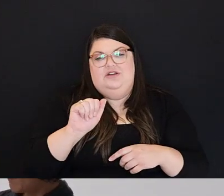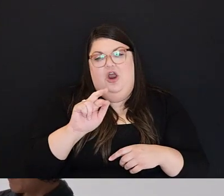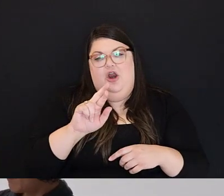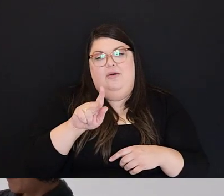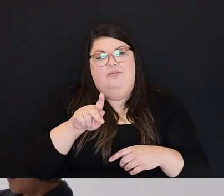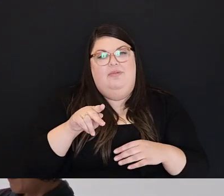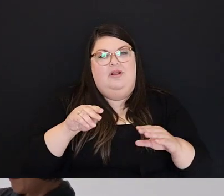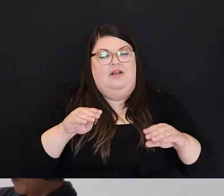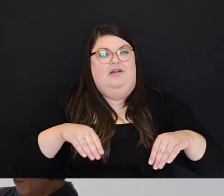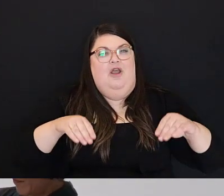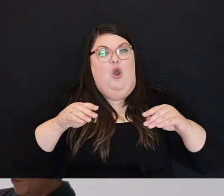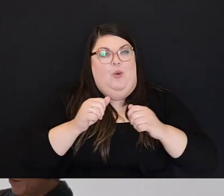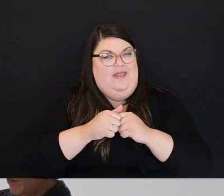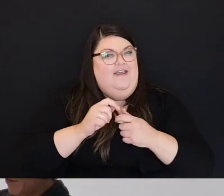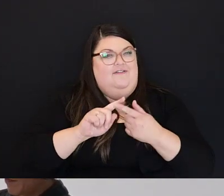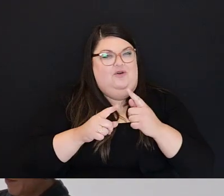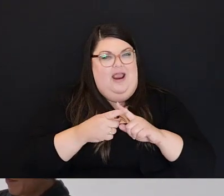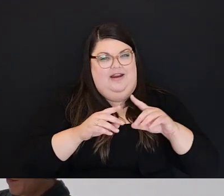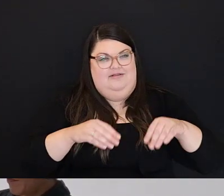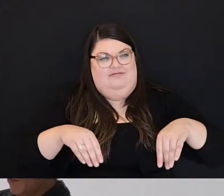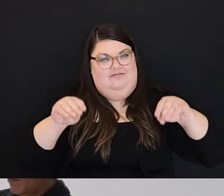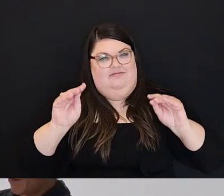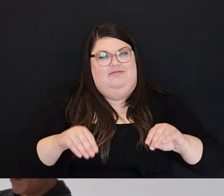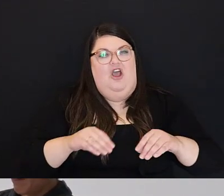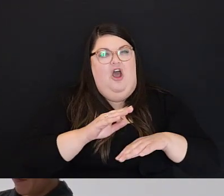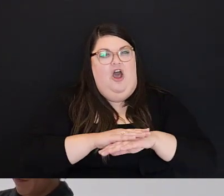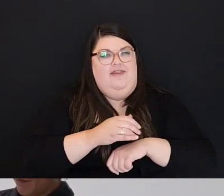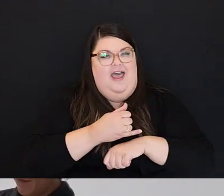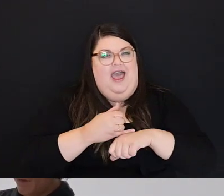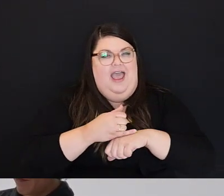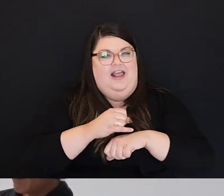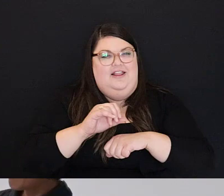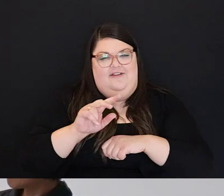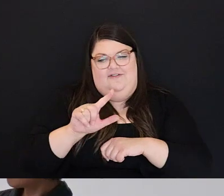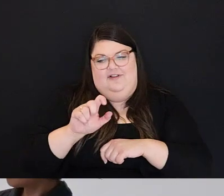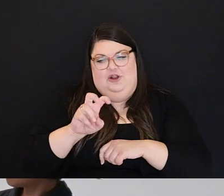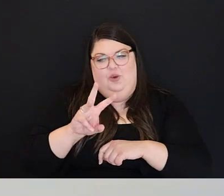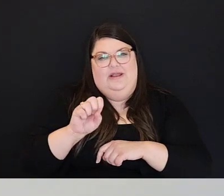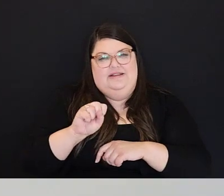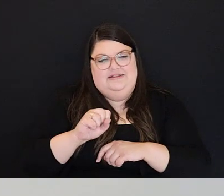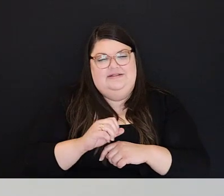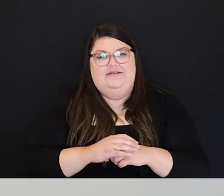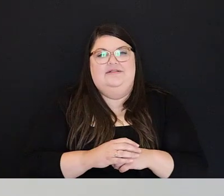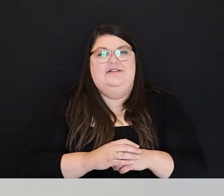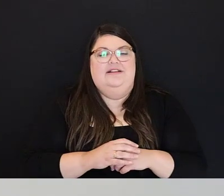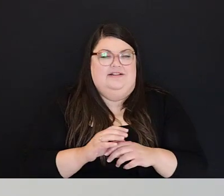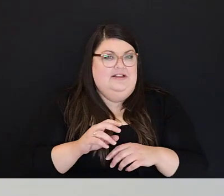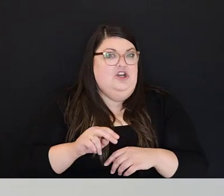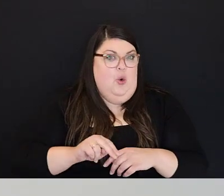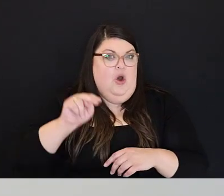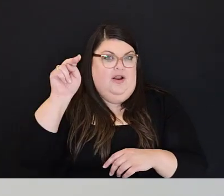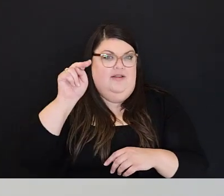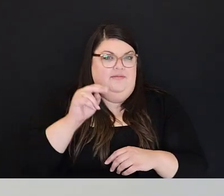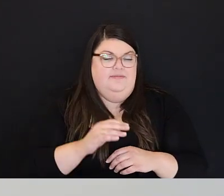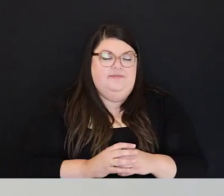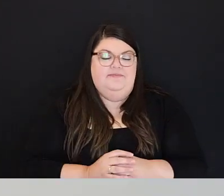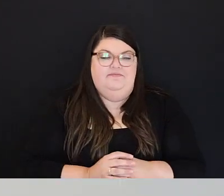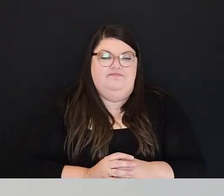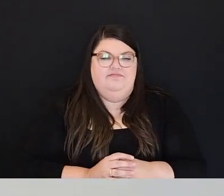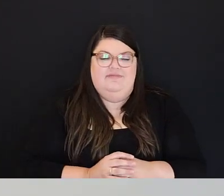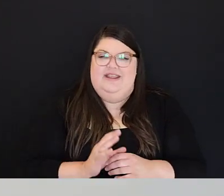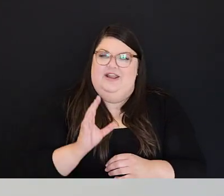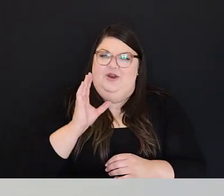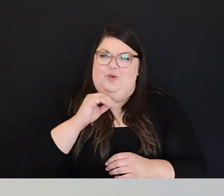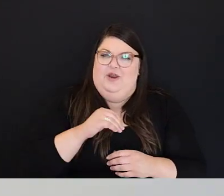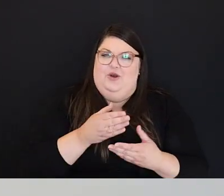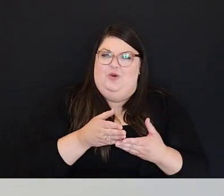and we're on this beach on the Isle of Lewis, which is very far north, and in a strange way, that part of the